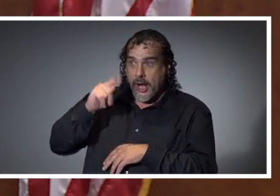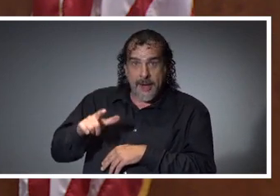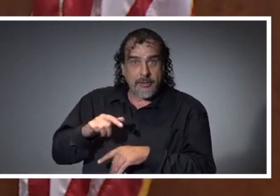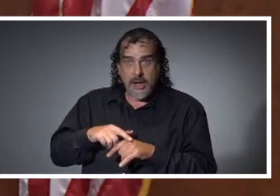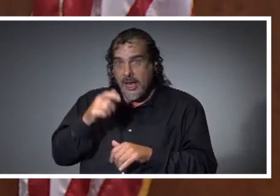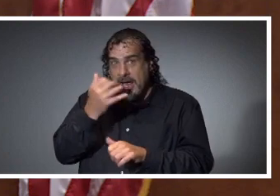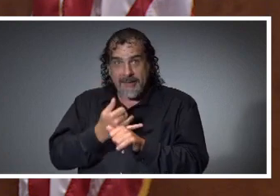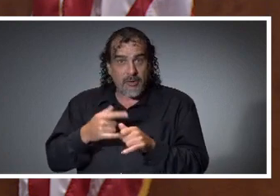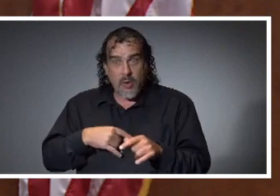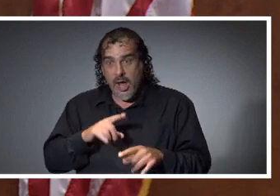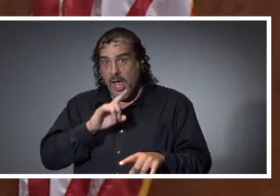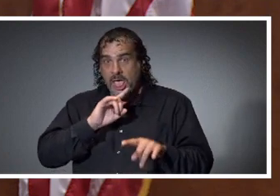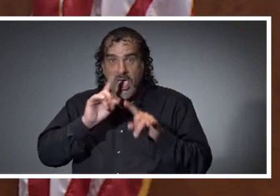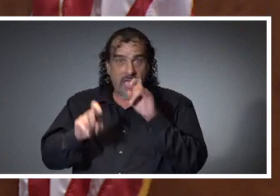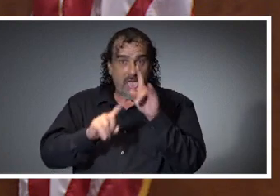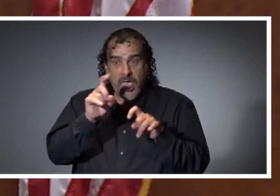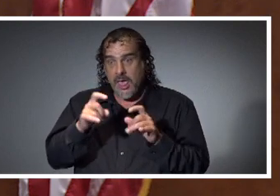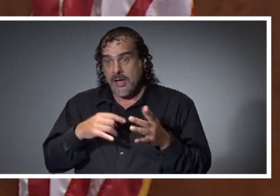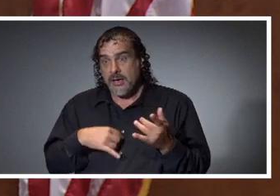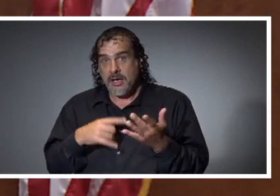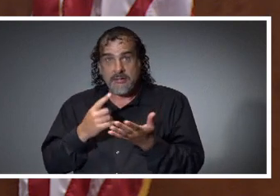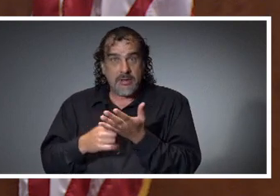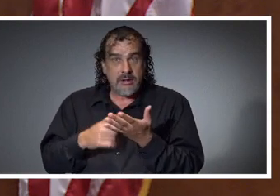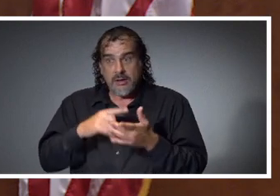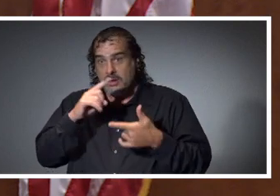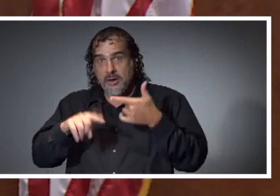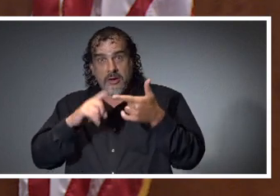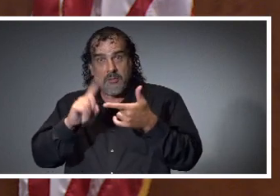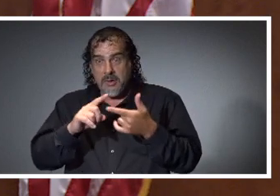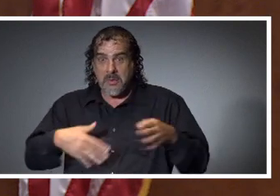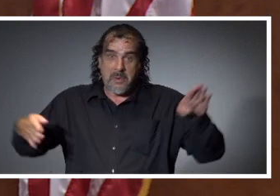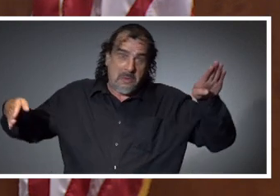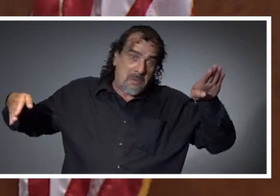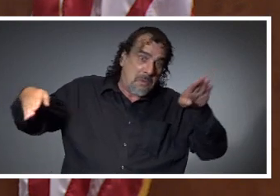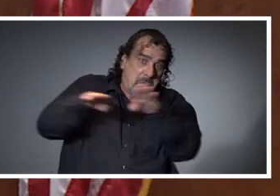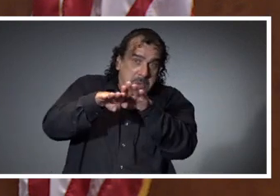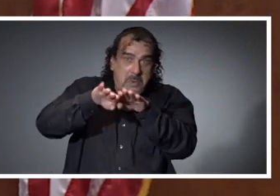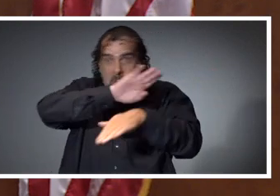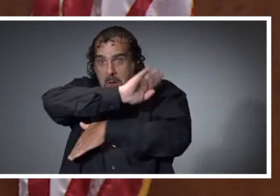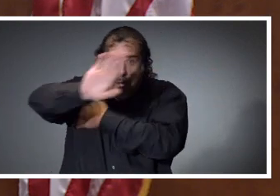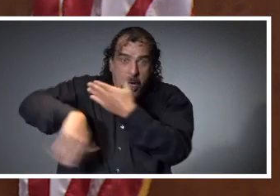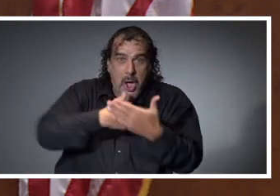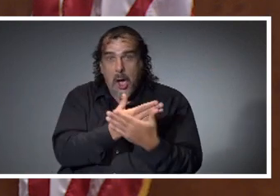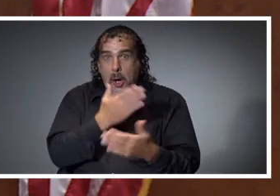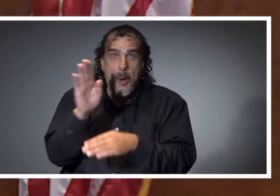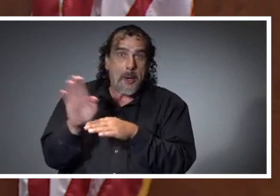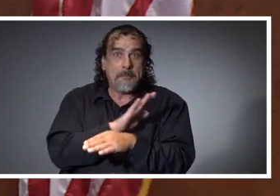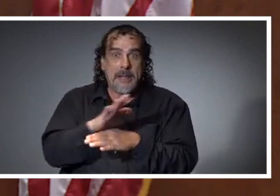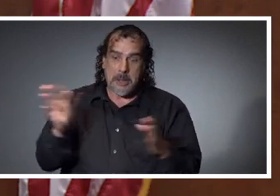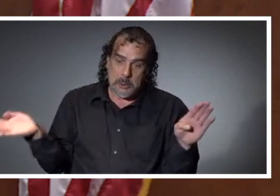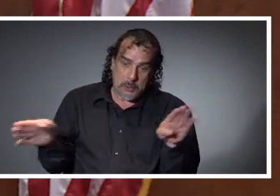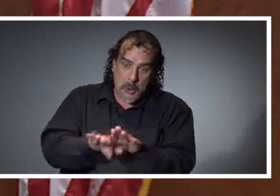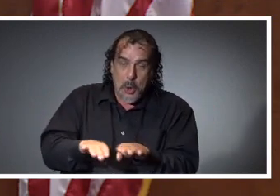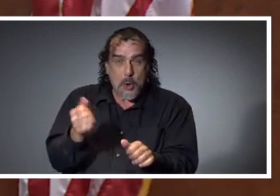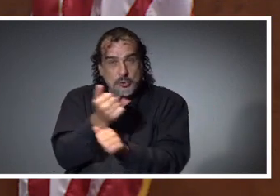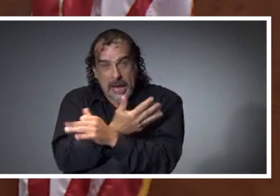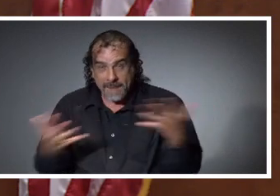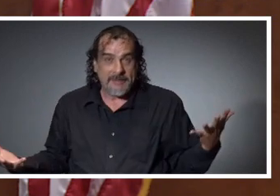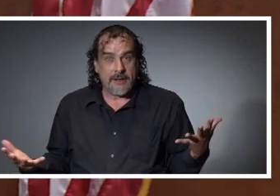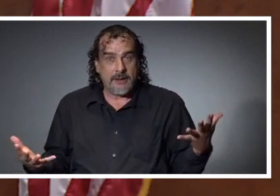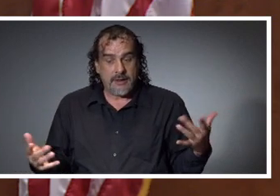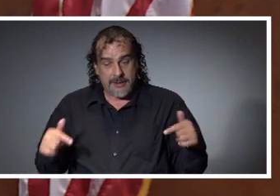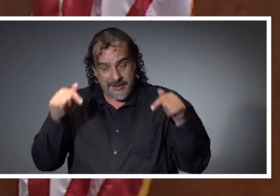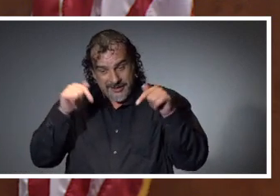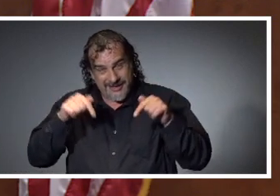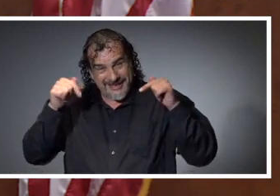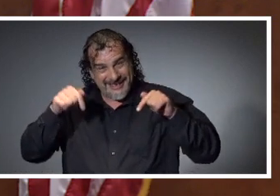talking about when are we going to completely shut down our economy? when are we going to completely shut down our economy? And in our state,